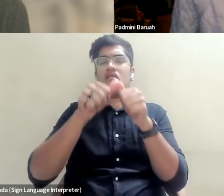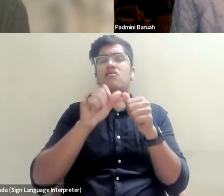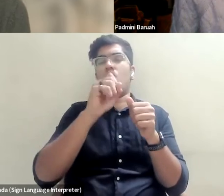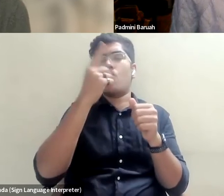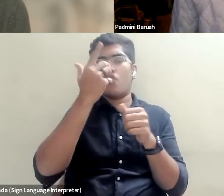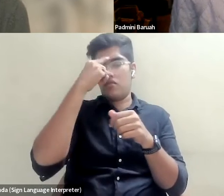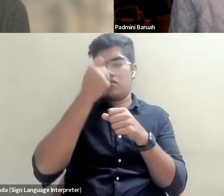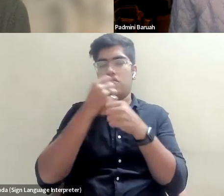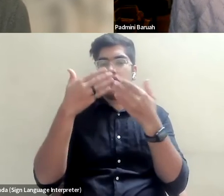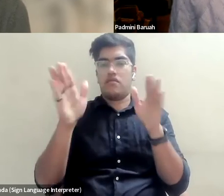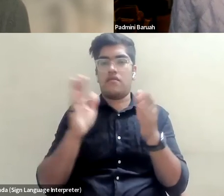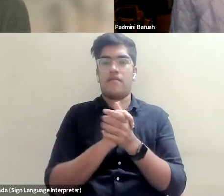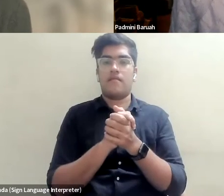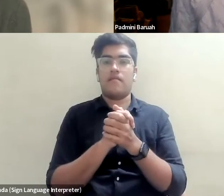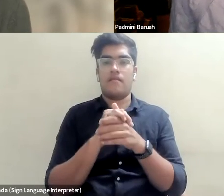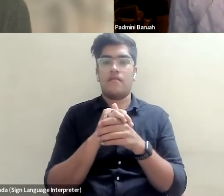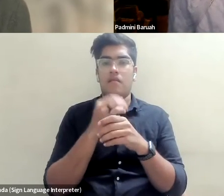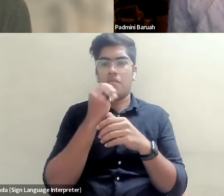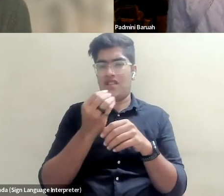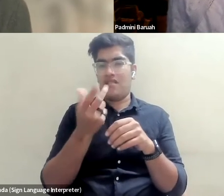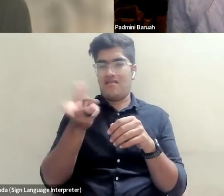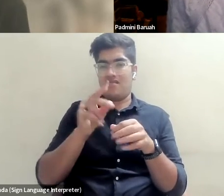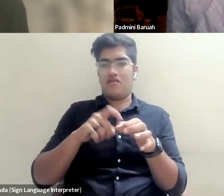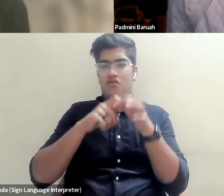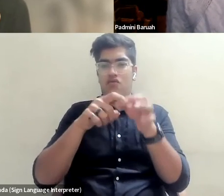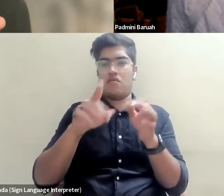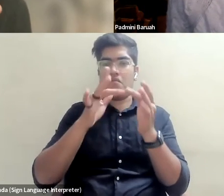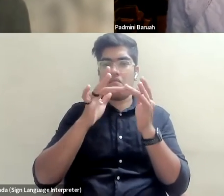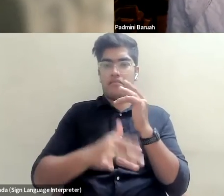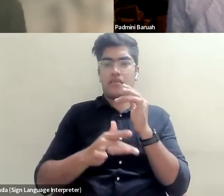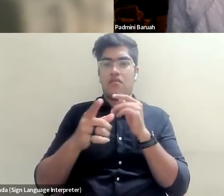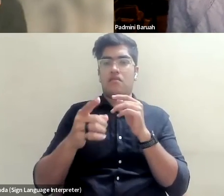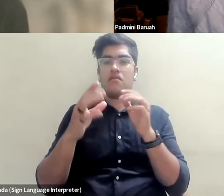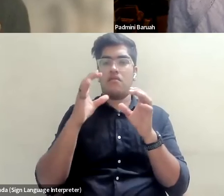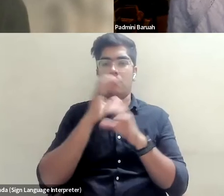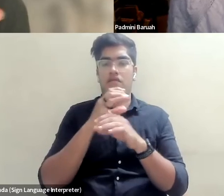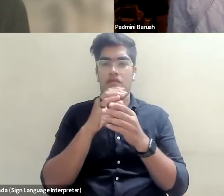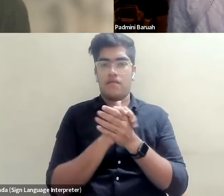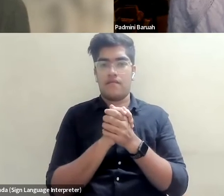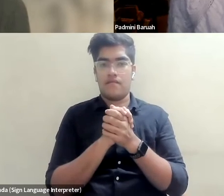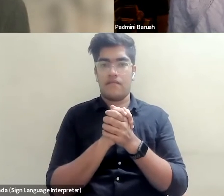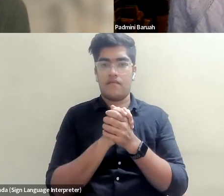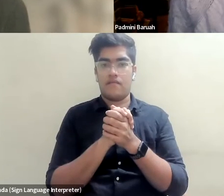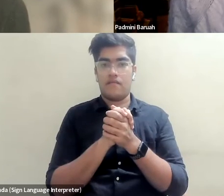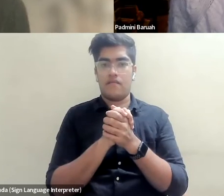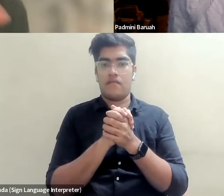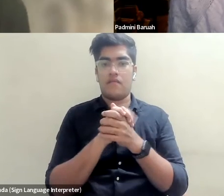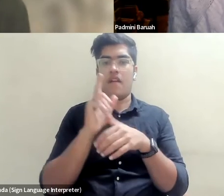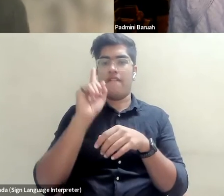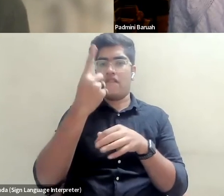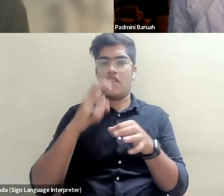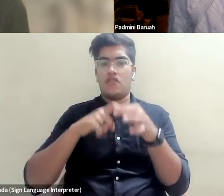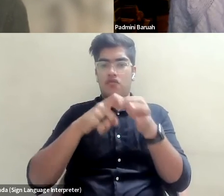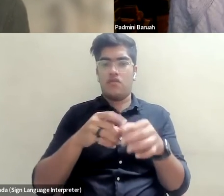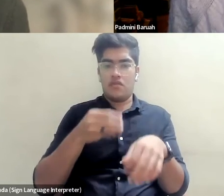That's fine. Would you mind repeating the question? I'm sorry, my internet lagged for a second. Yeah, I'll give you the first question. And you